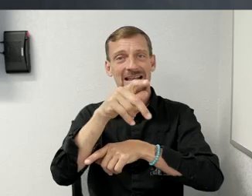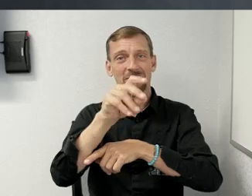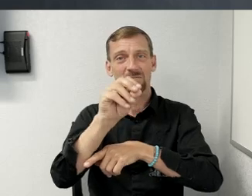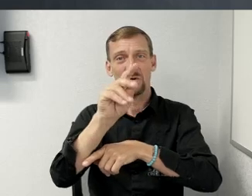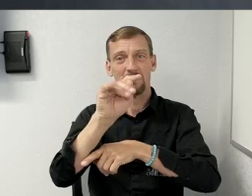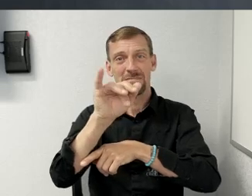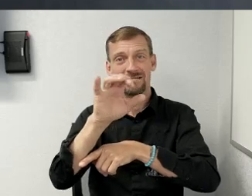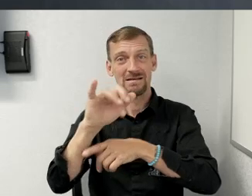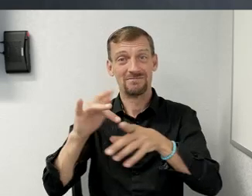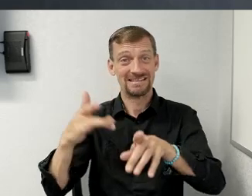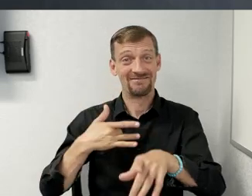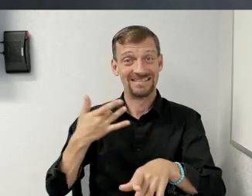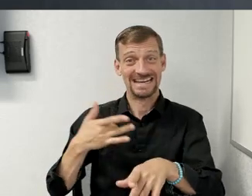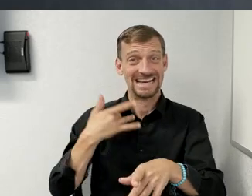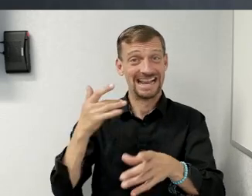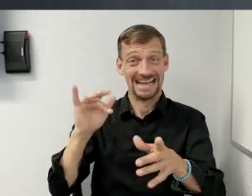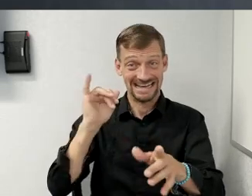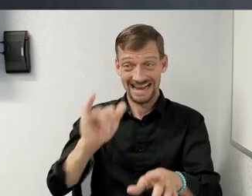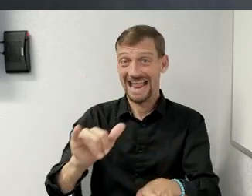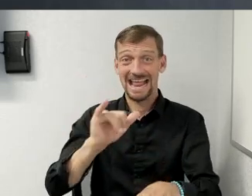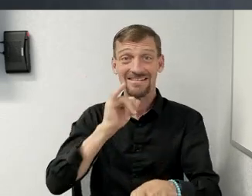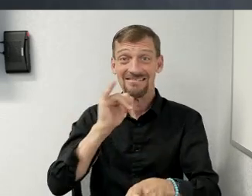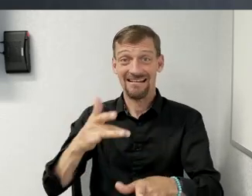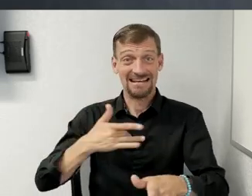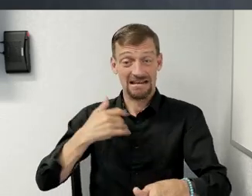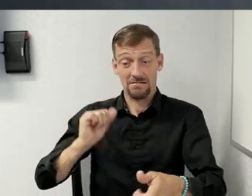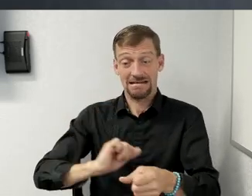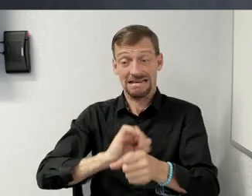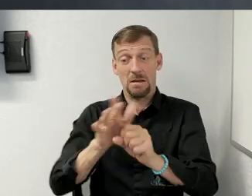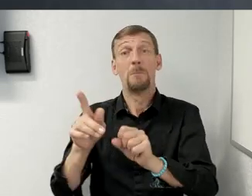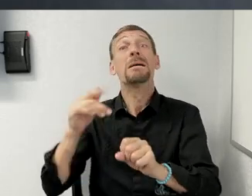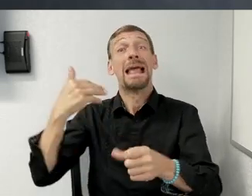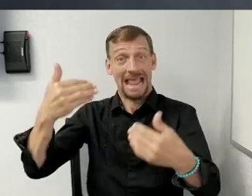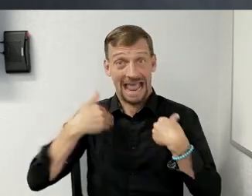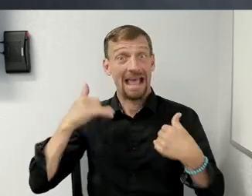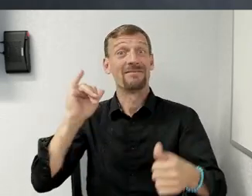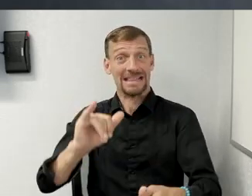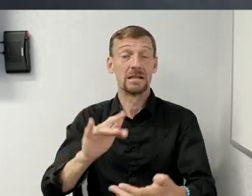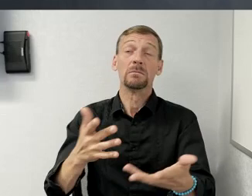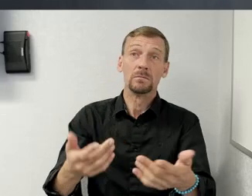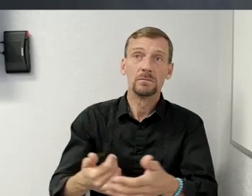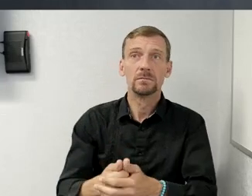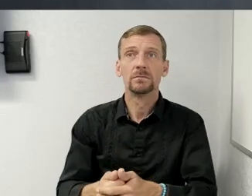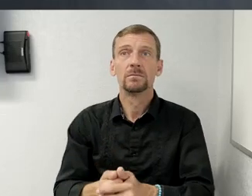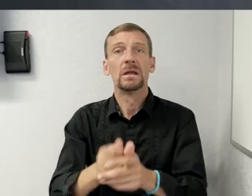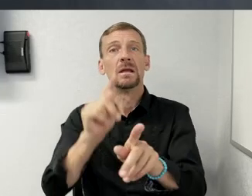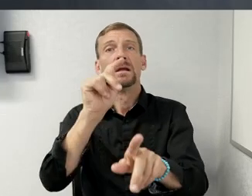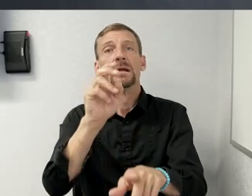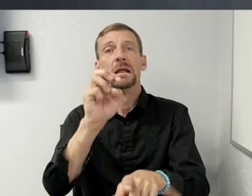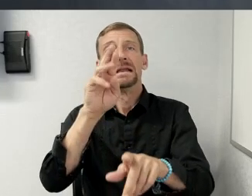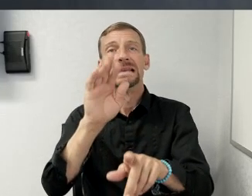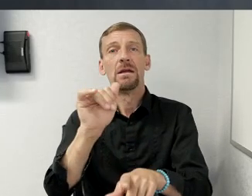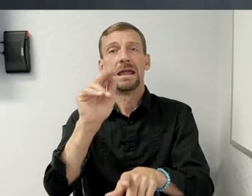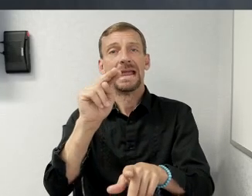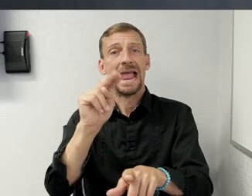pretty much just testing those that have symptoms. Okay, so Terry Ann wants to know if Kaweah Delta will ever provide